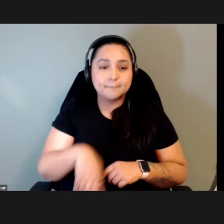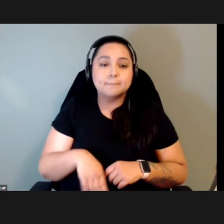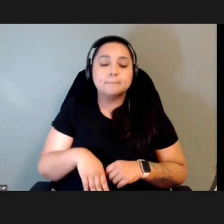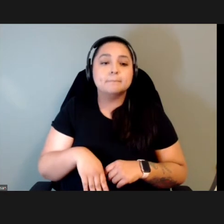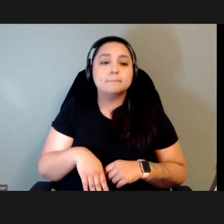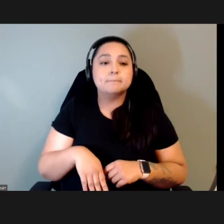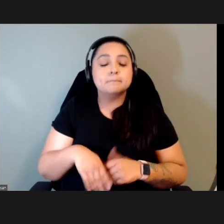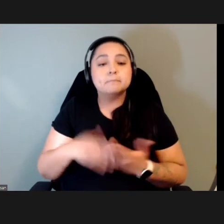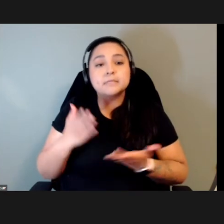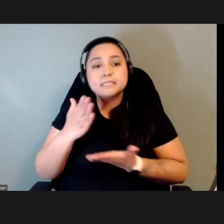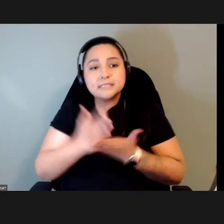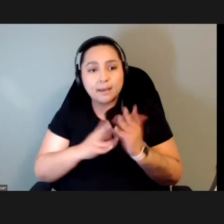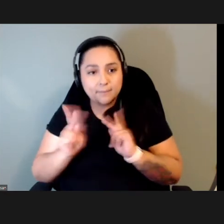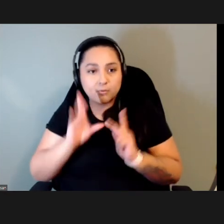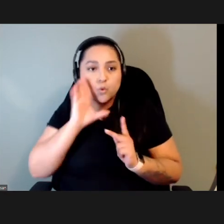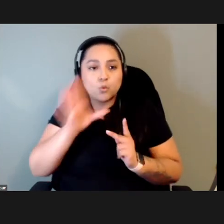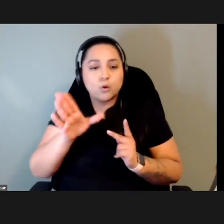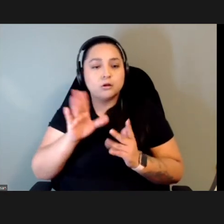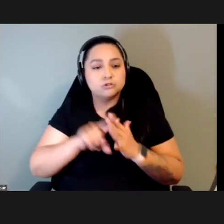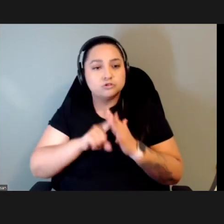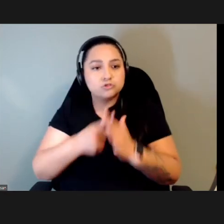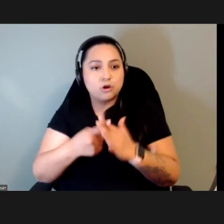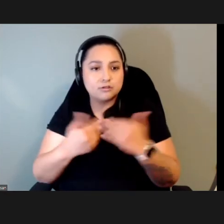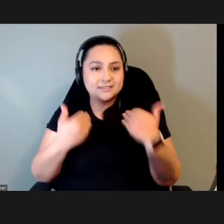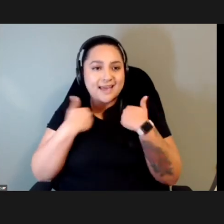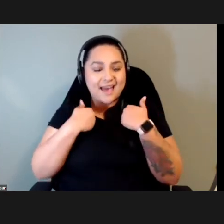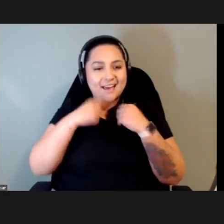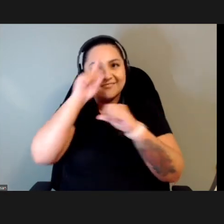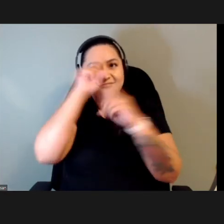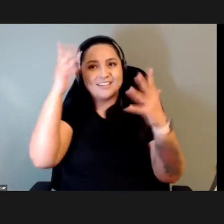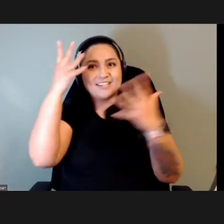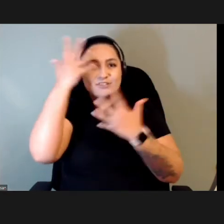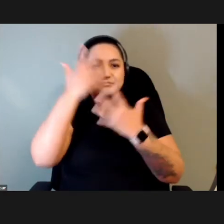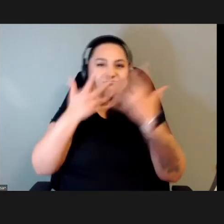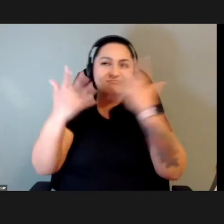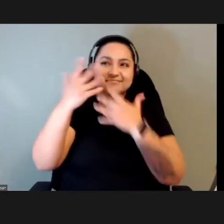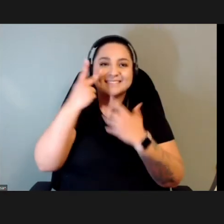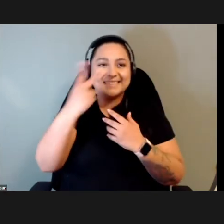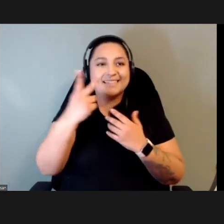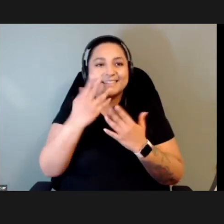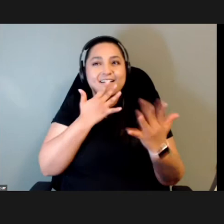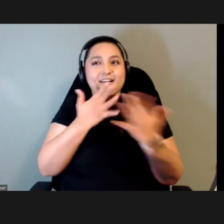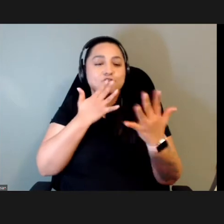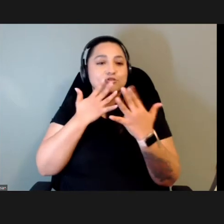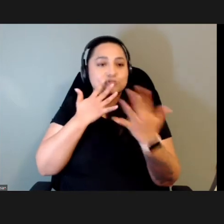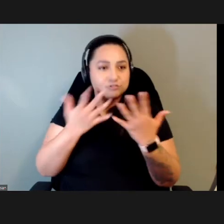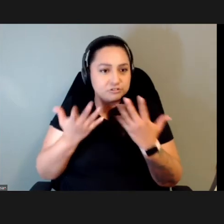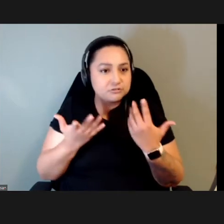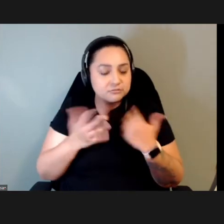have waking dreams and visualizations with colors splashing across their minds.